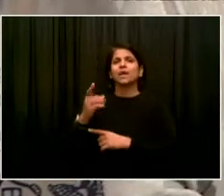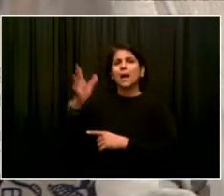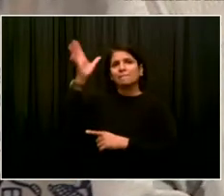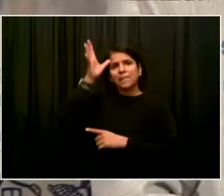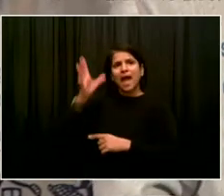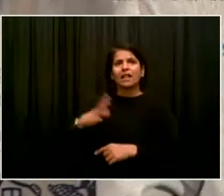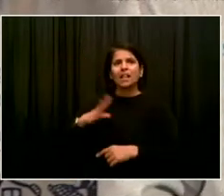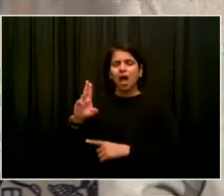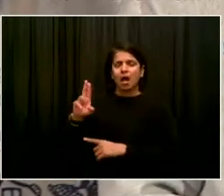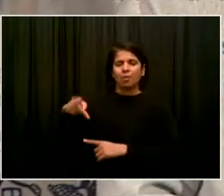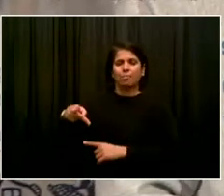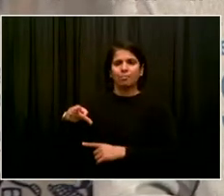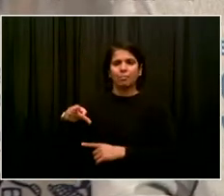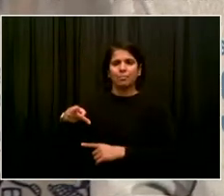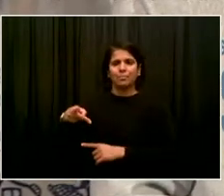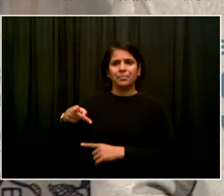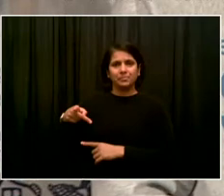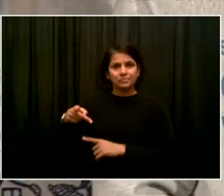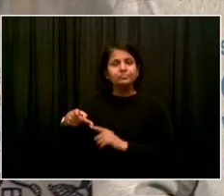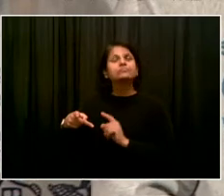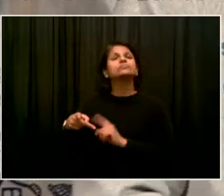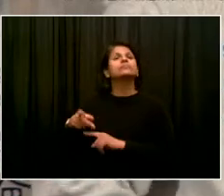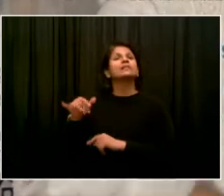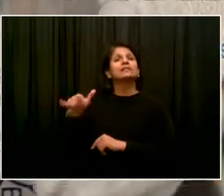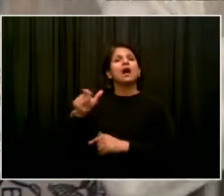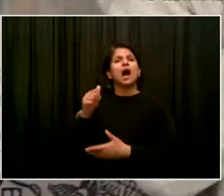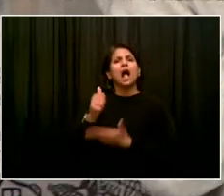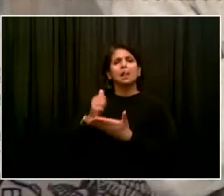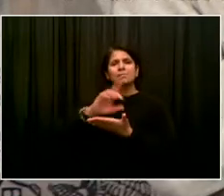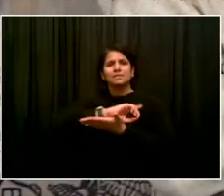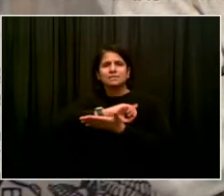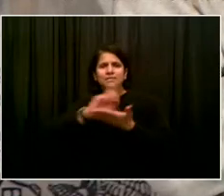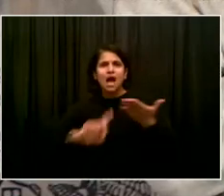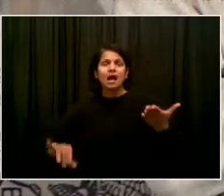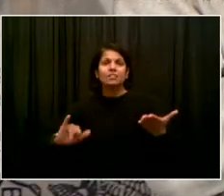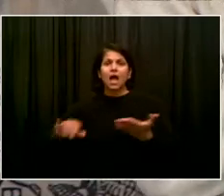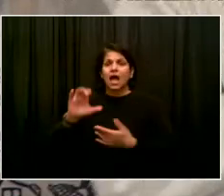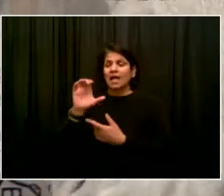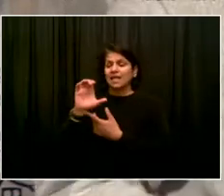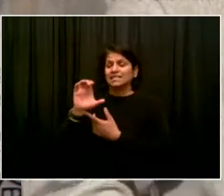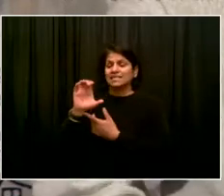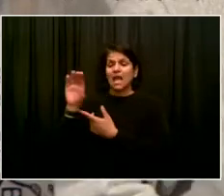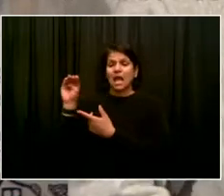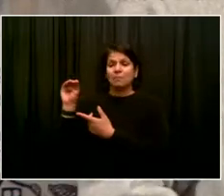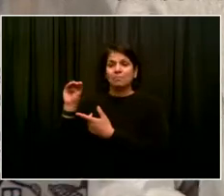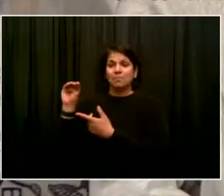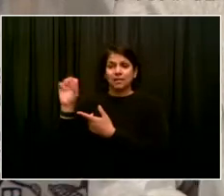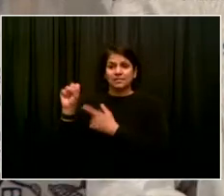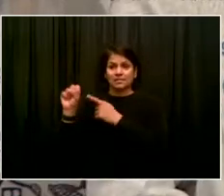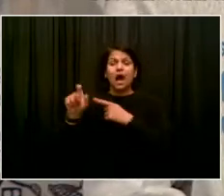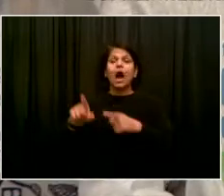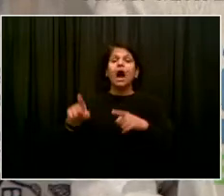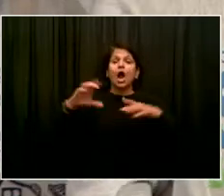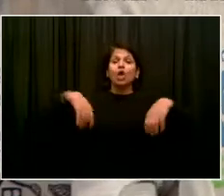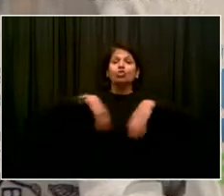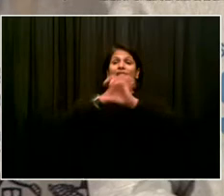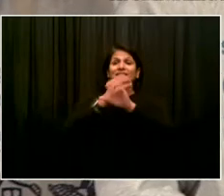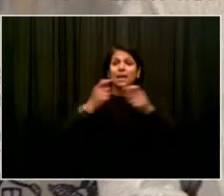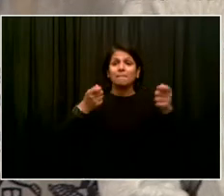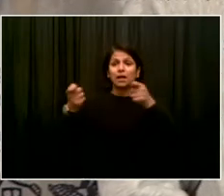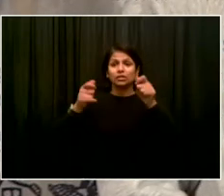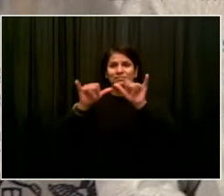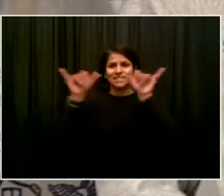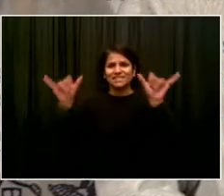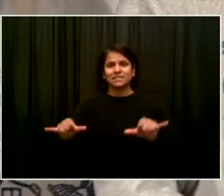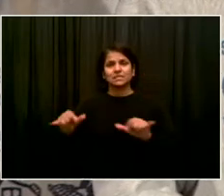System. And I've gotten to know him over the years. This is one of the New Yorkers I've come to have a powerful trust in, because